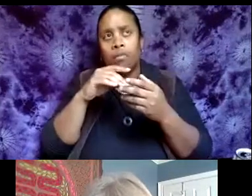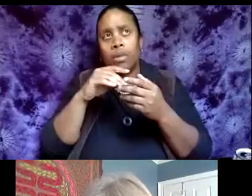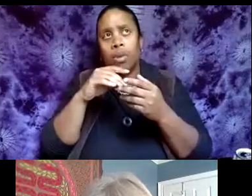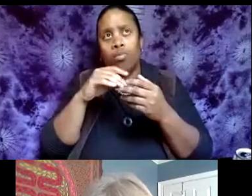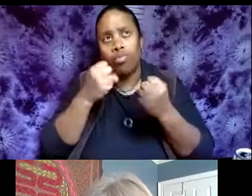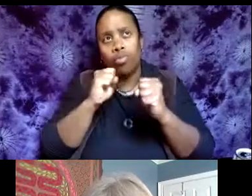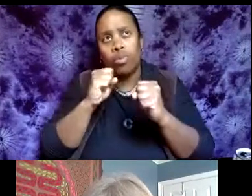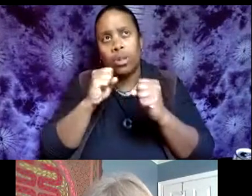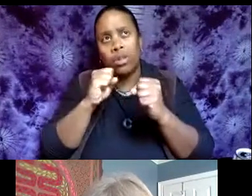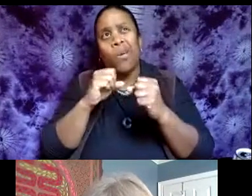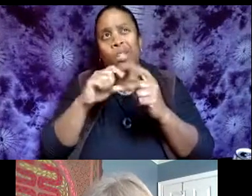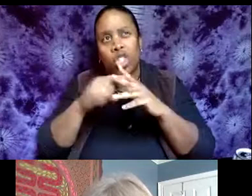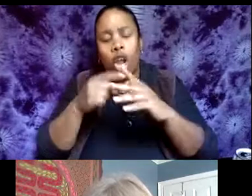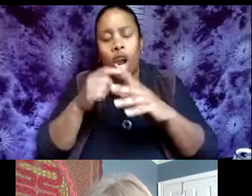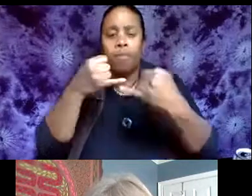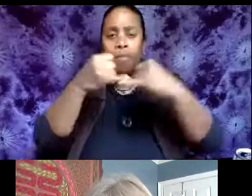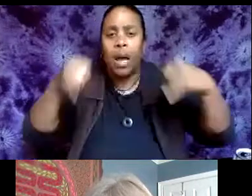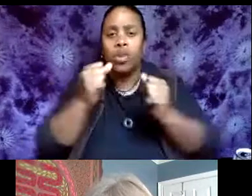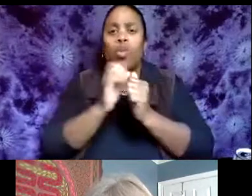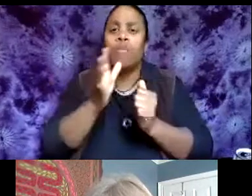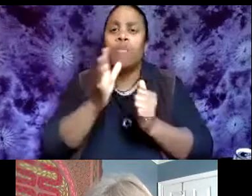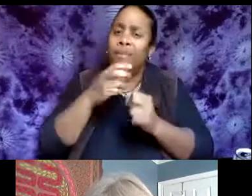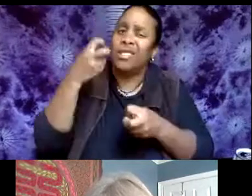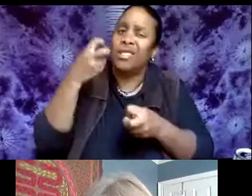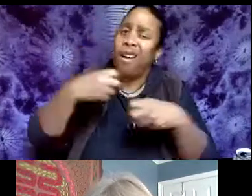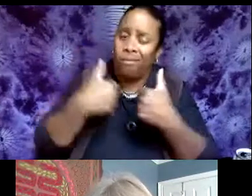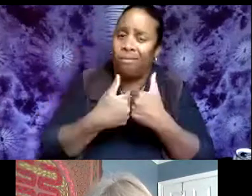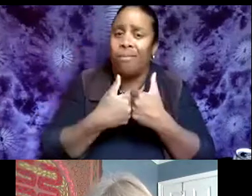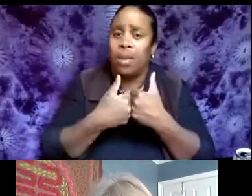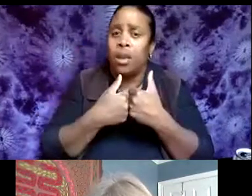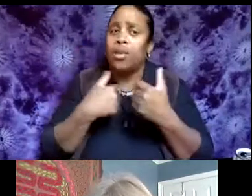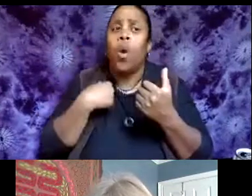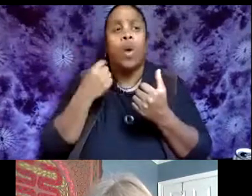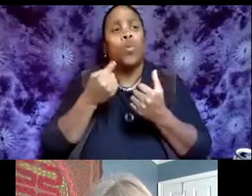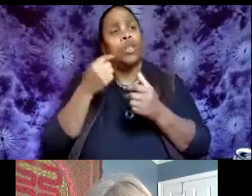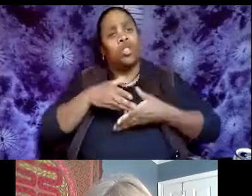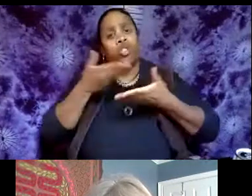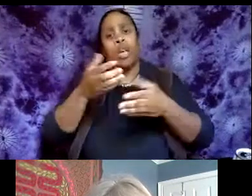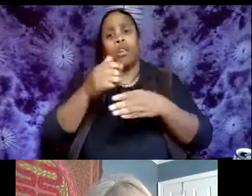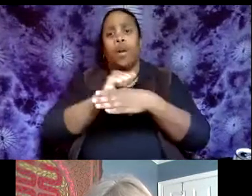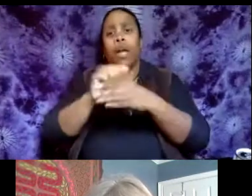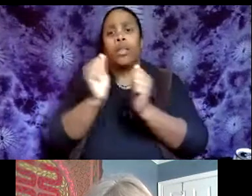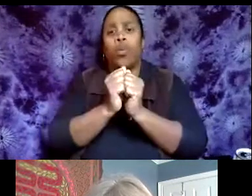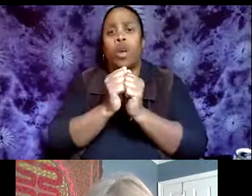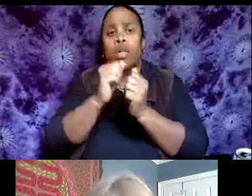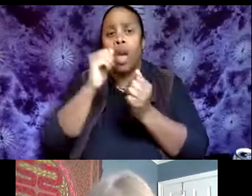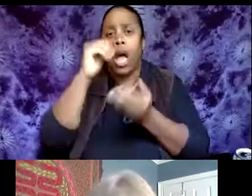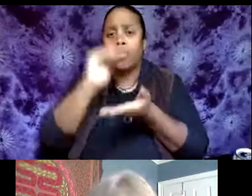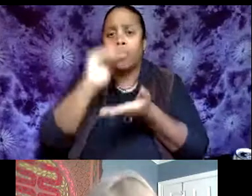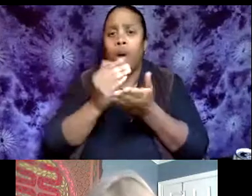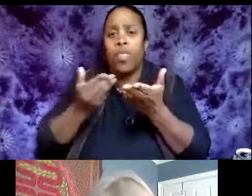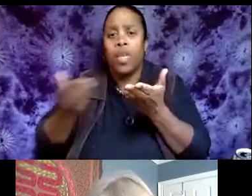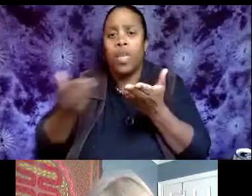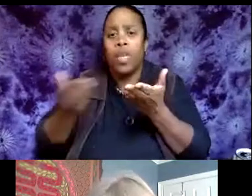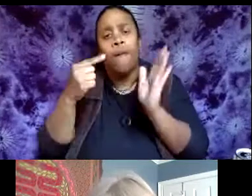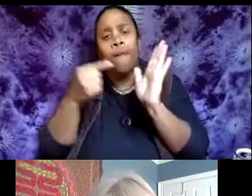world to do this with. So I practice with other people, and I practice with small things if small things are challenging. So for example,